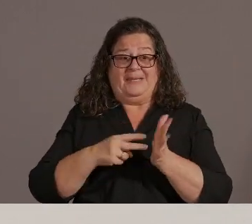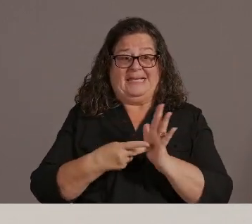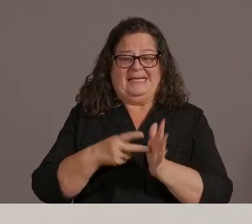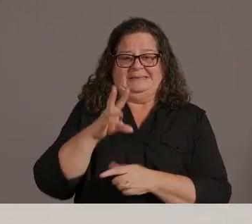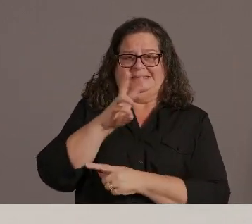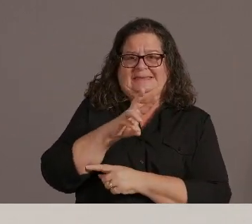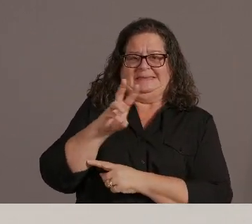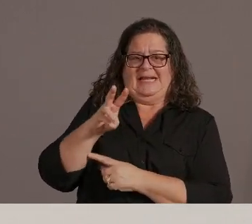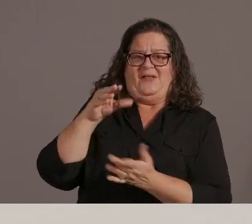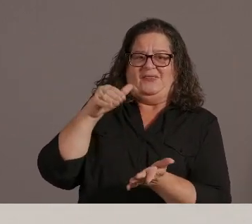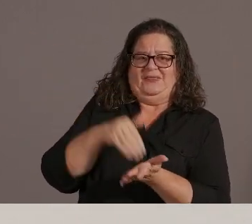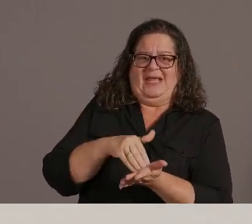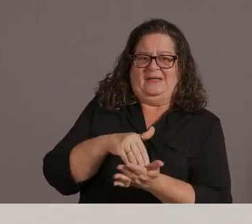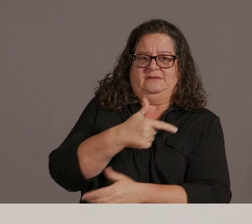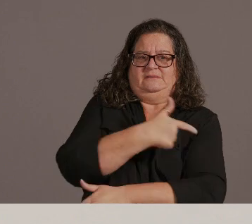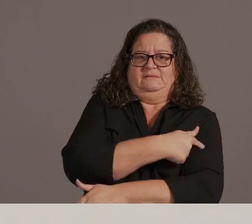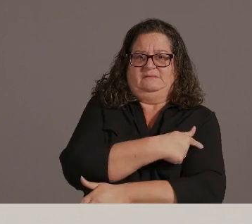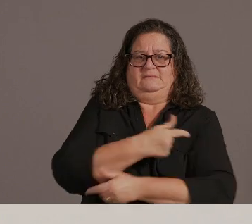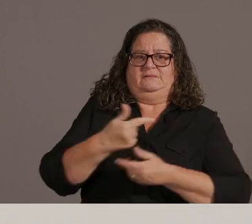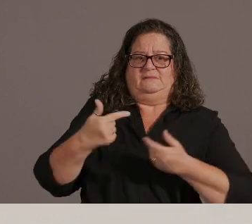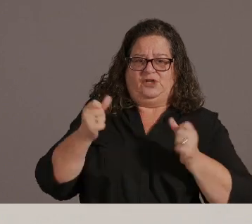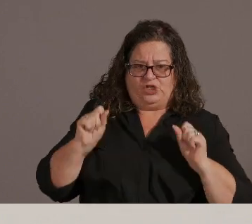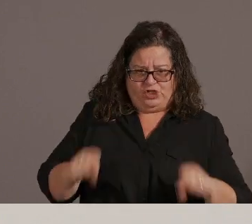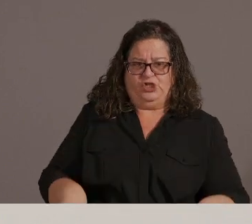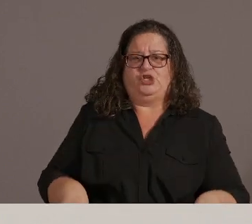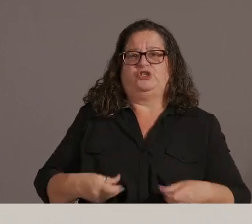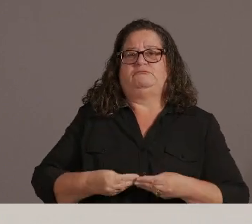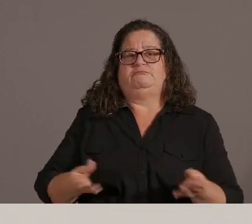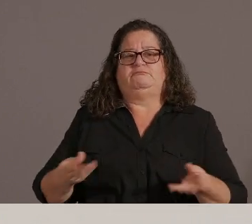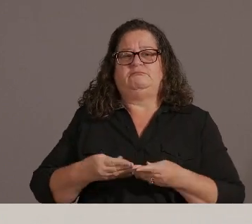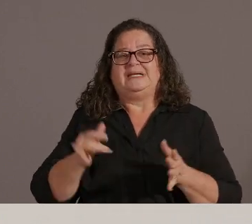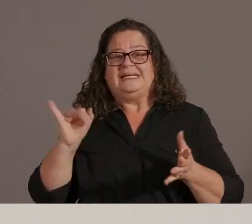is from Avery. Hi, Avery.